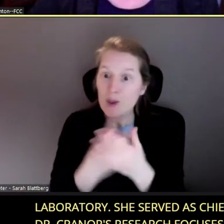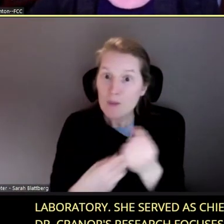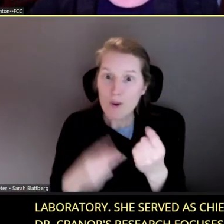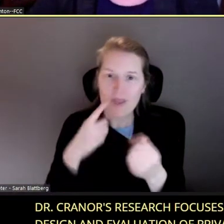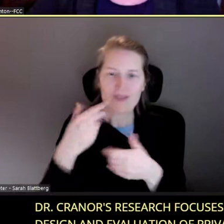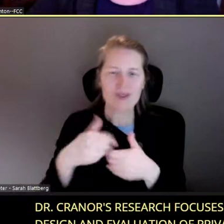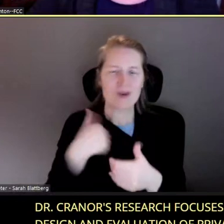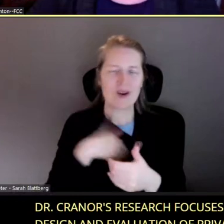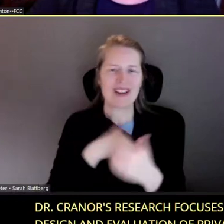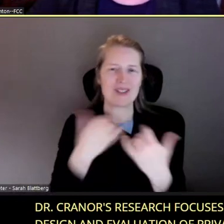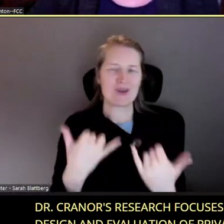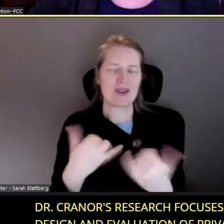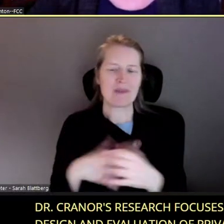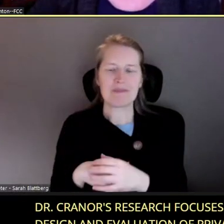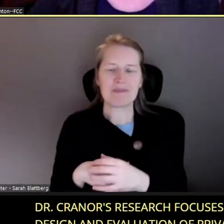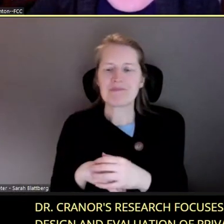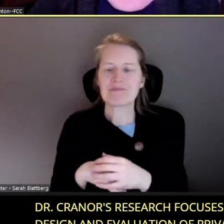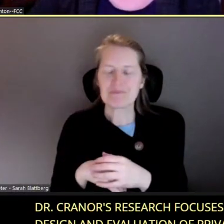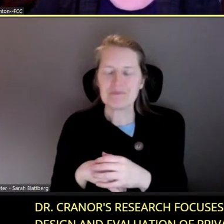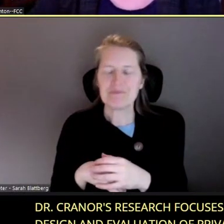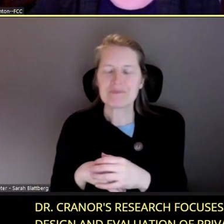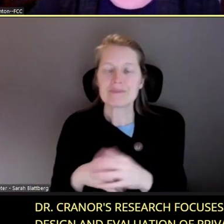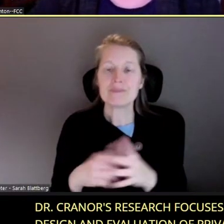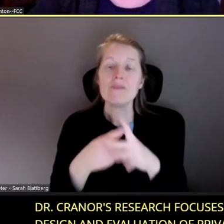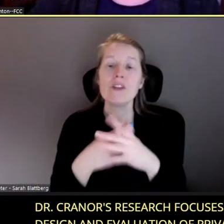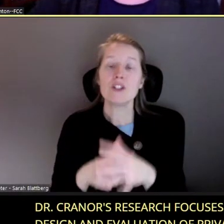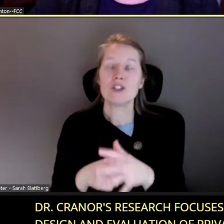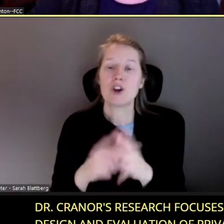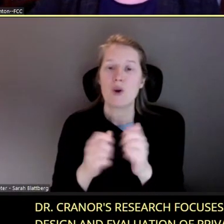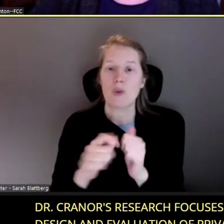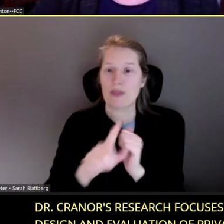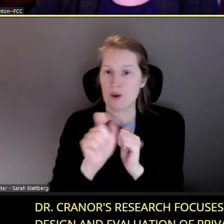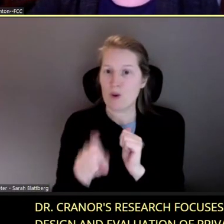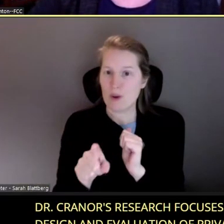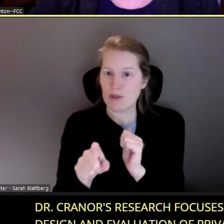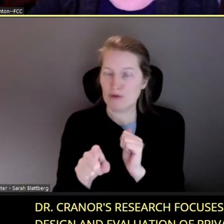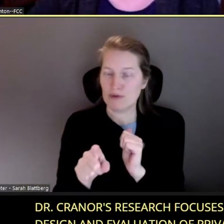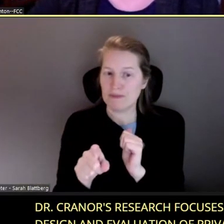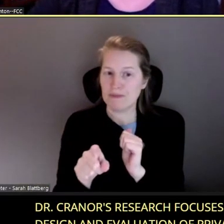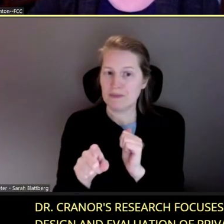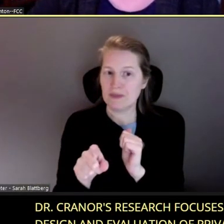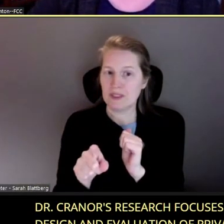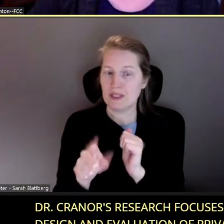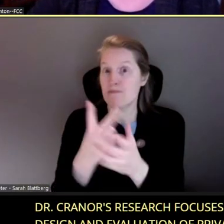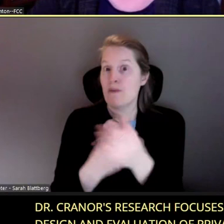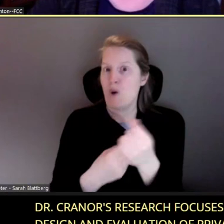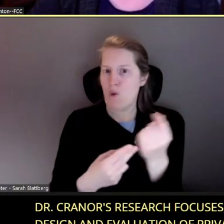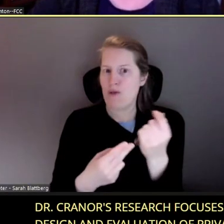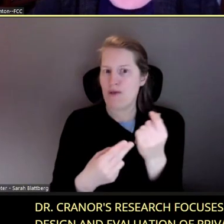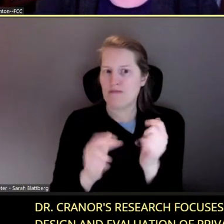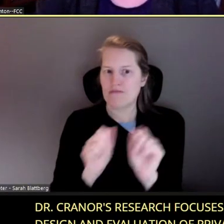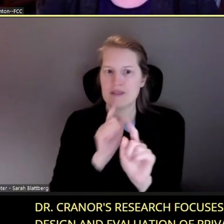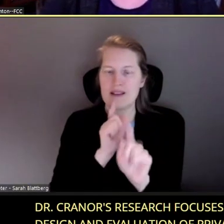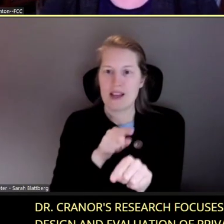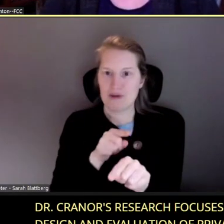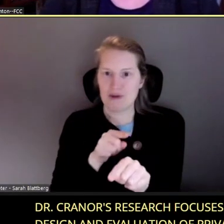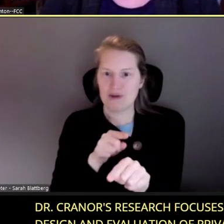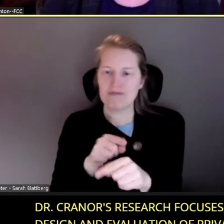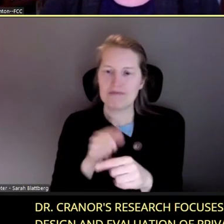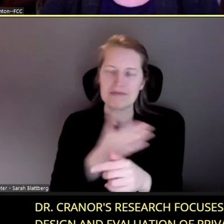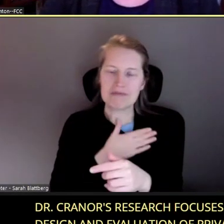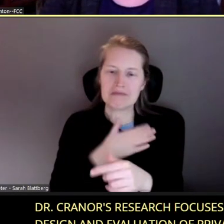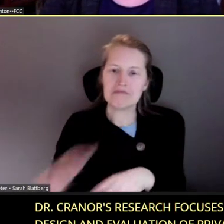today. I'm gonna get started by asking a question that I would love both of you to offer feedback